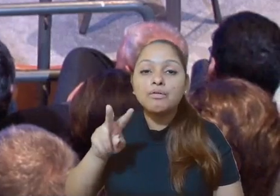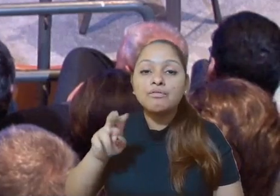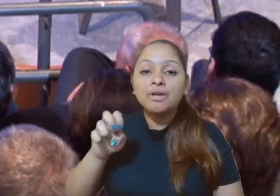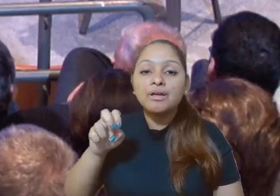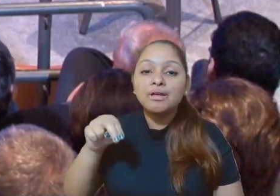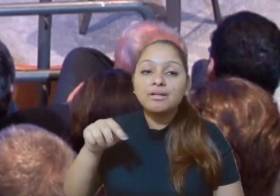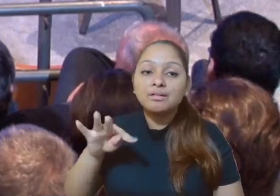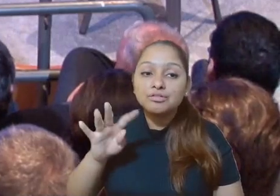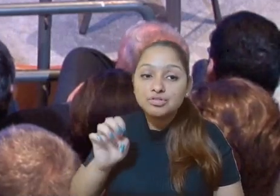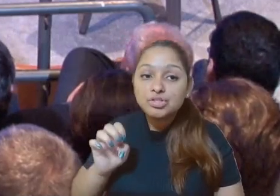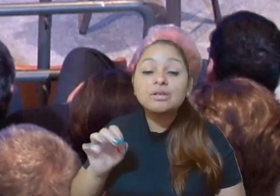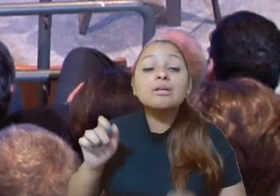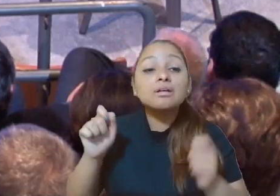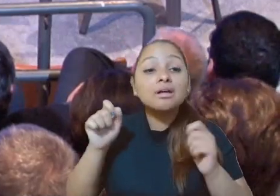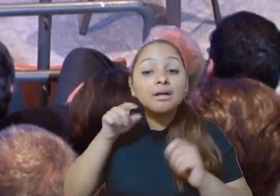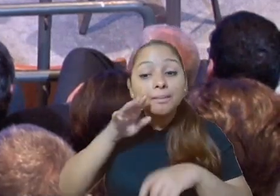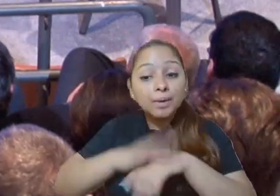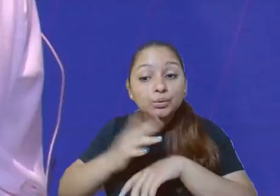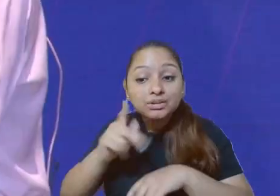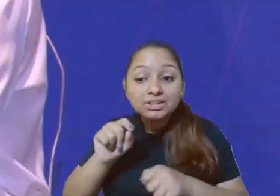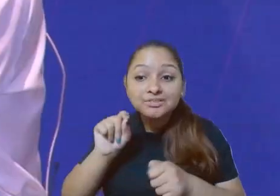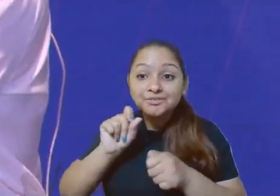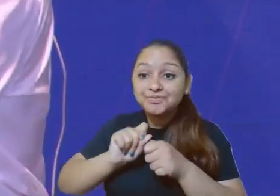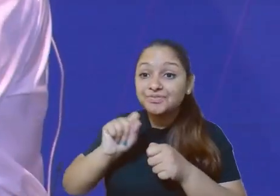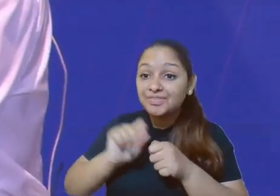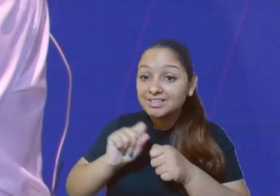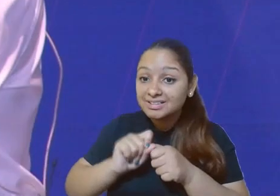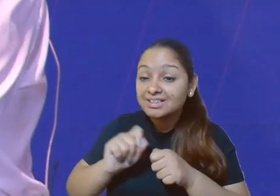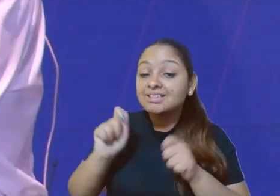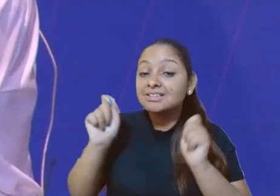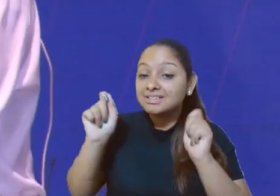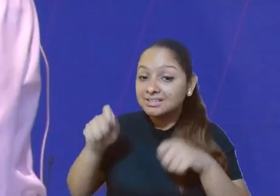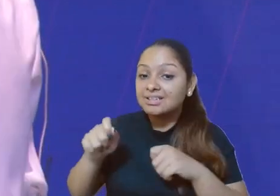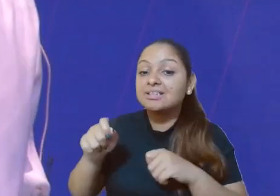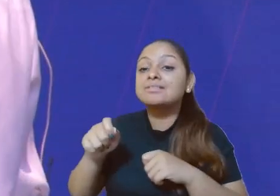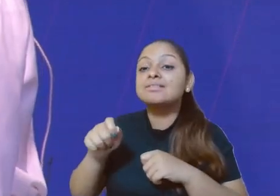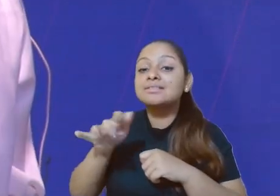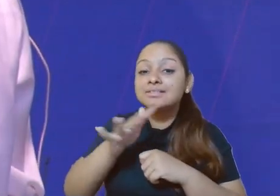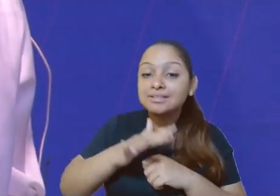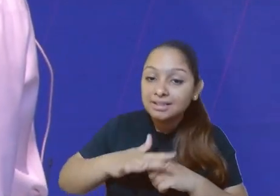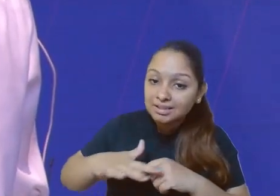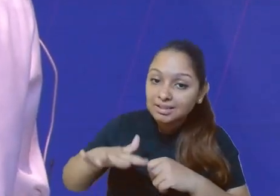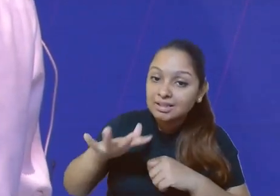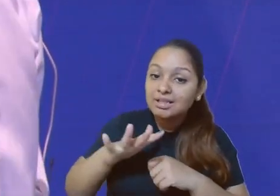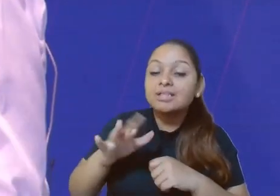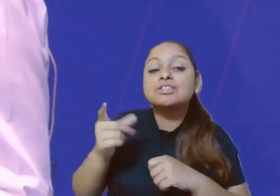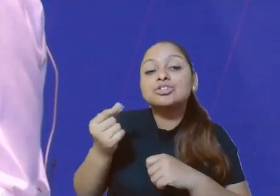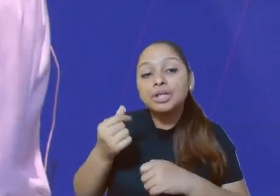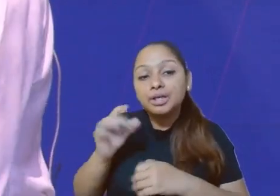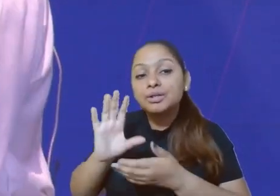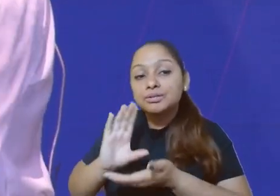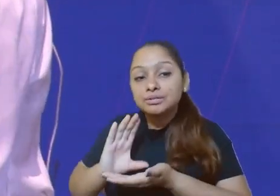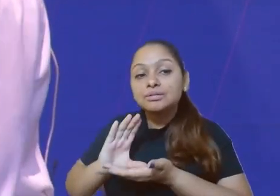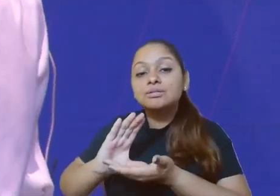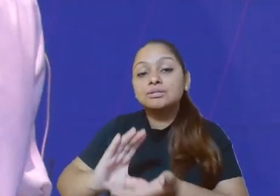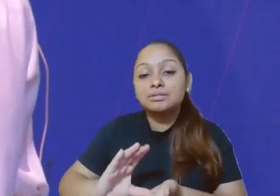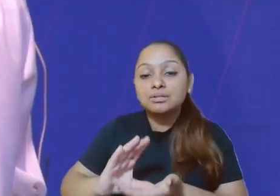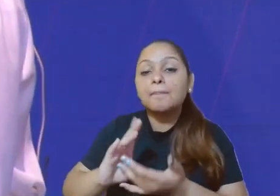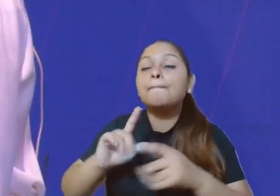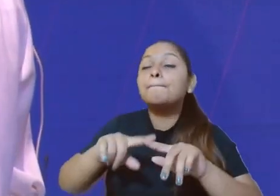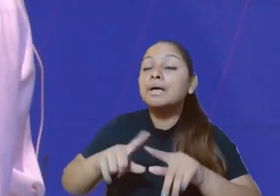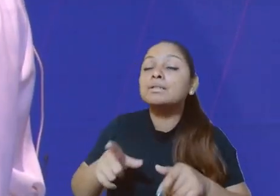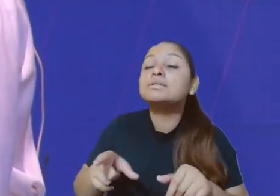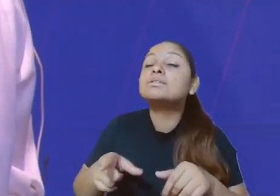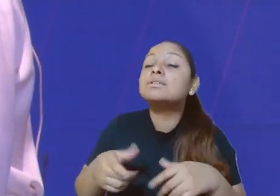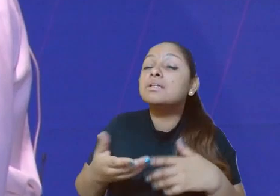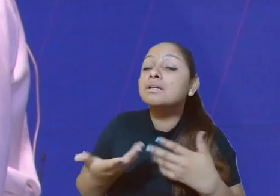can do to help this ecosystem go beyond about allocating capital in some companies, but to make